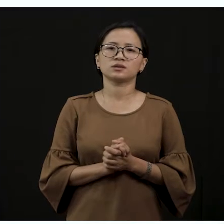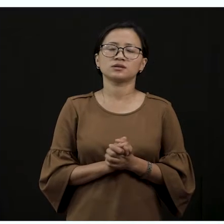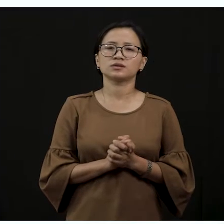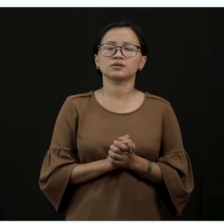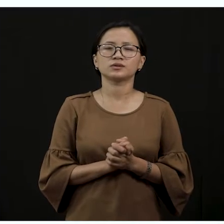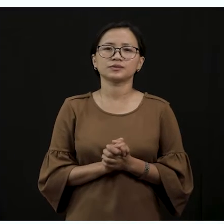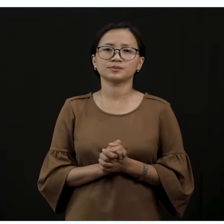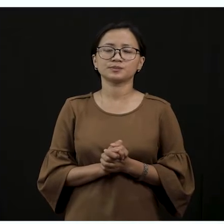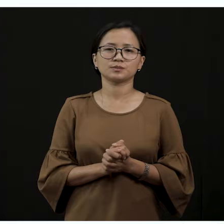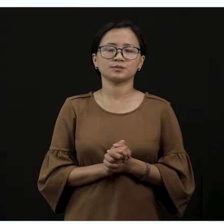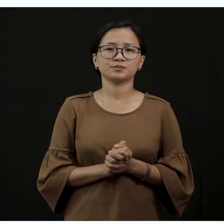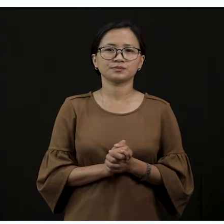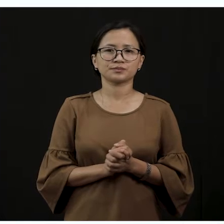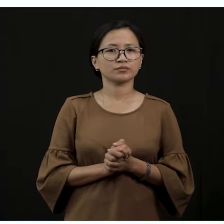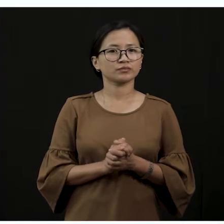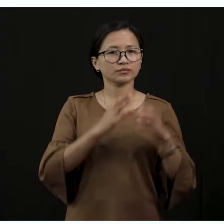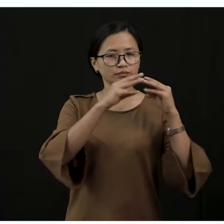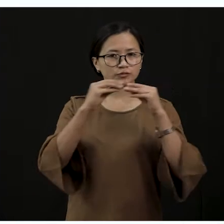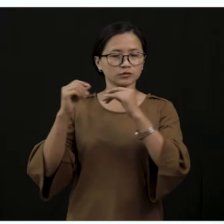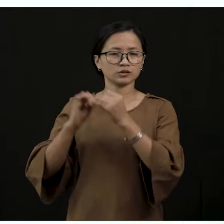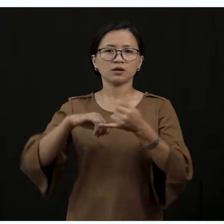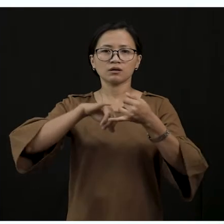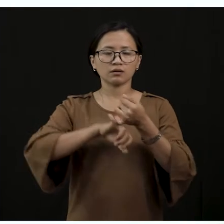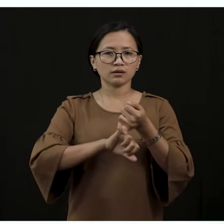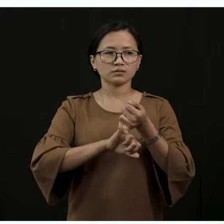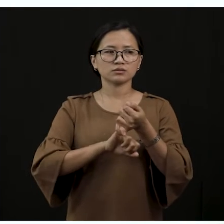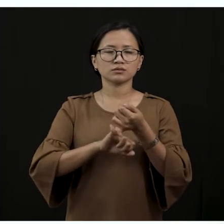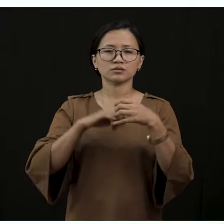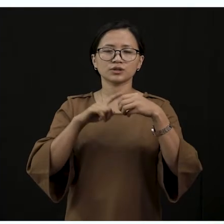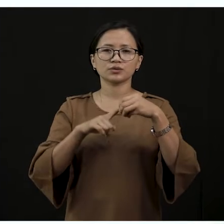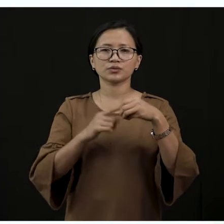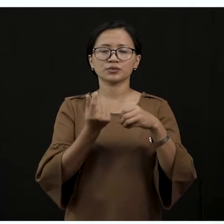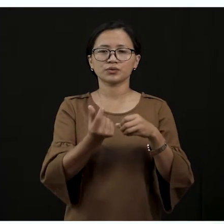a square. The spelling of square is